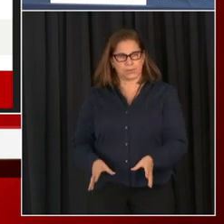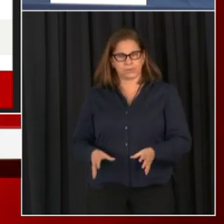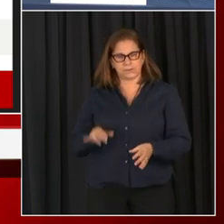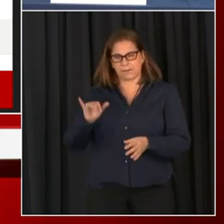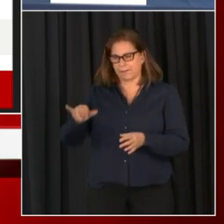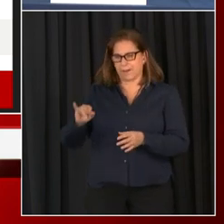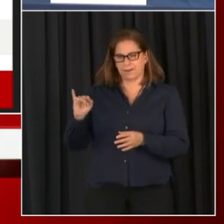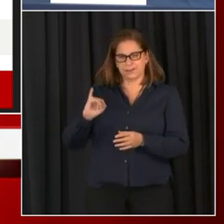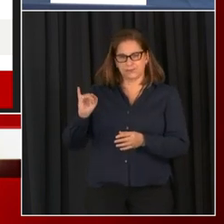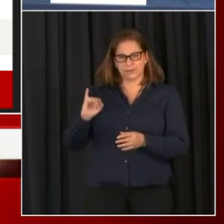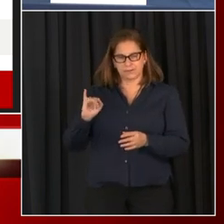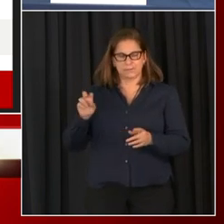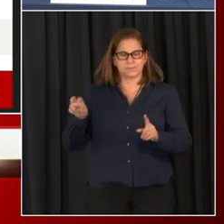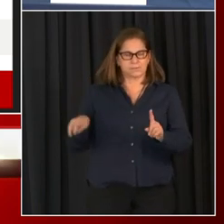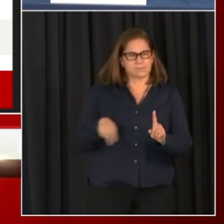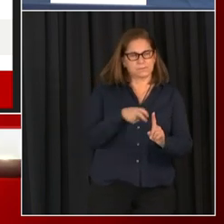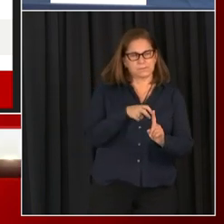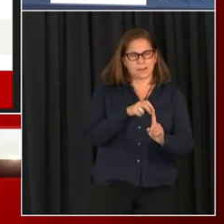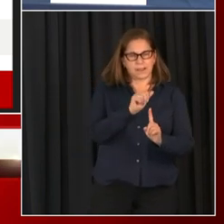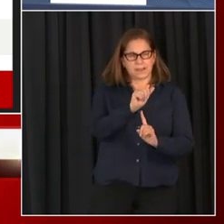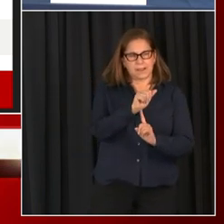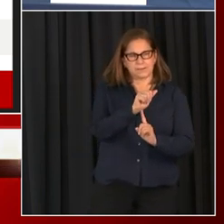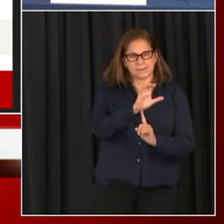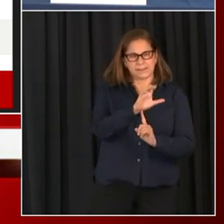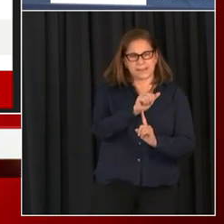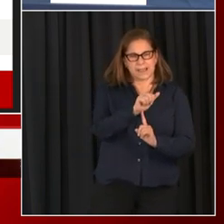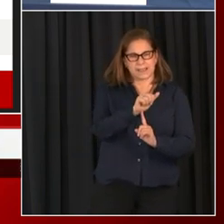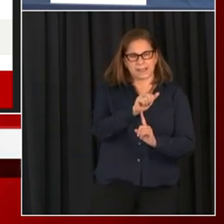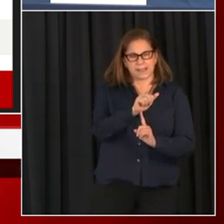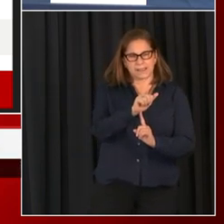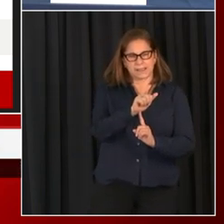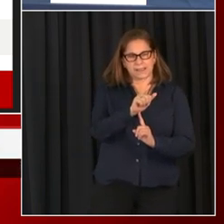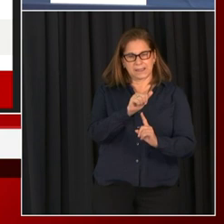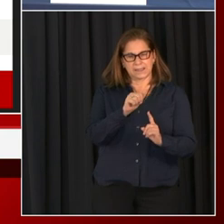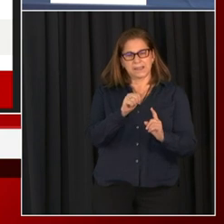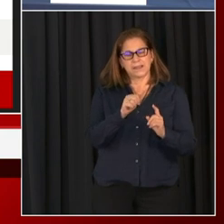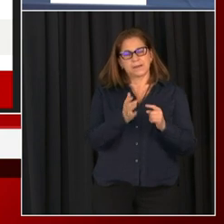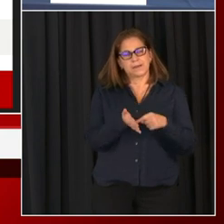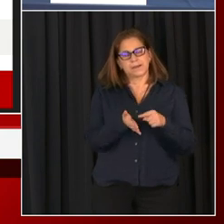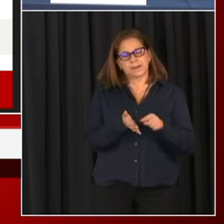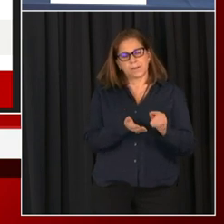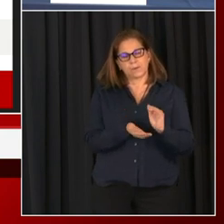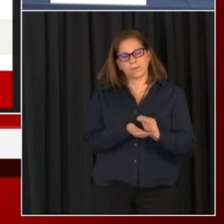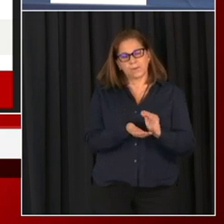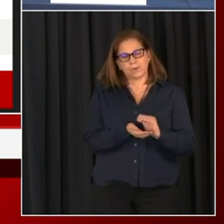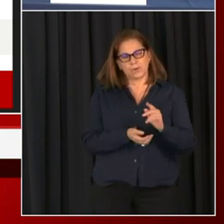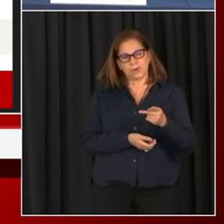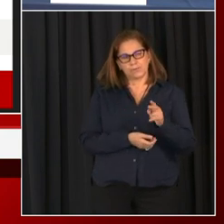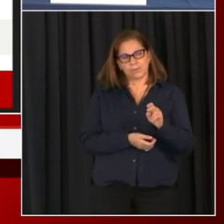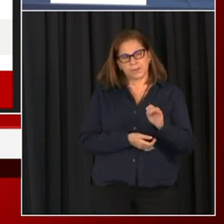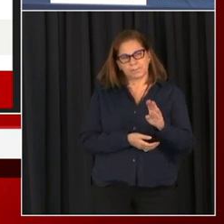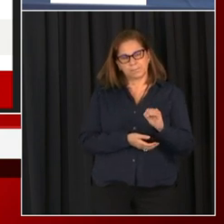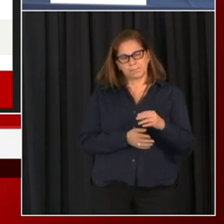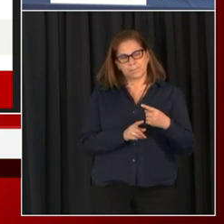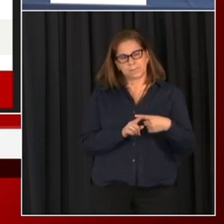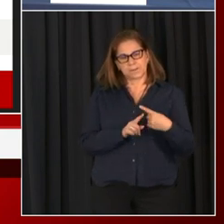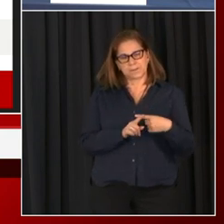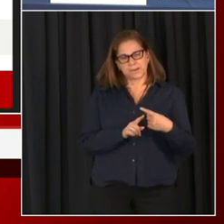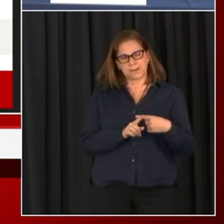is struck down and you currently receive premium reductions on a monthly basis, all of that goes